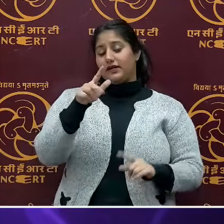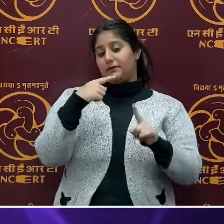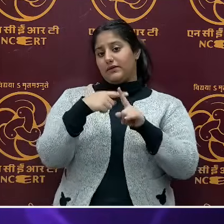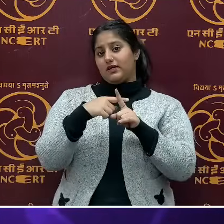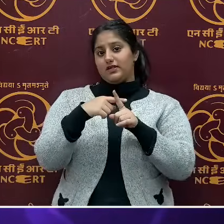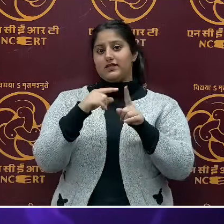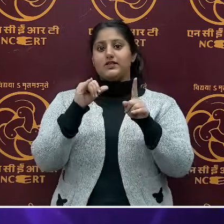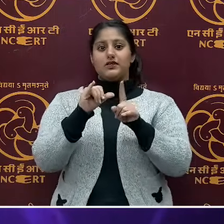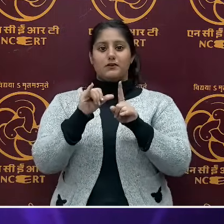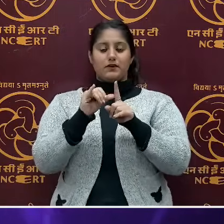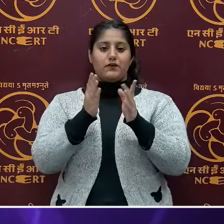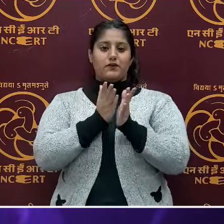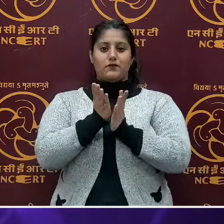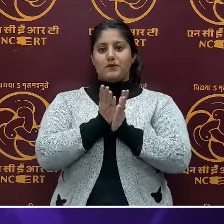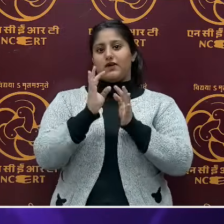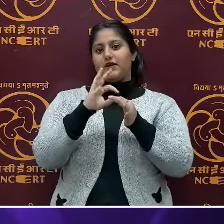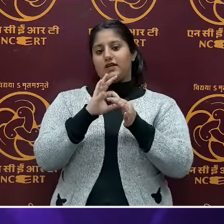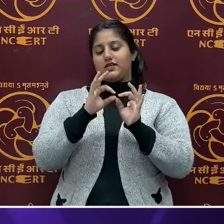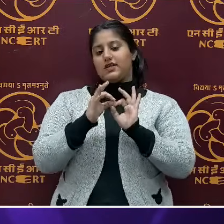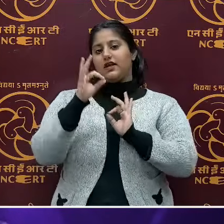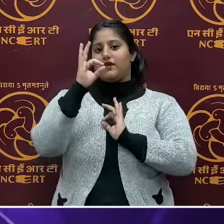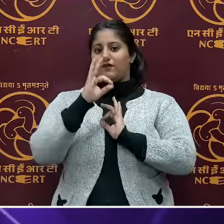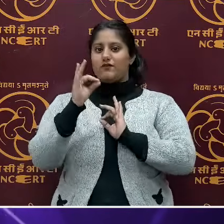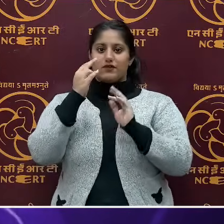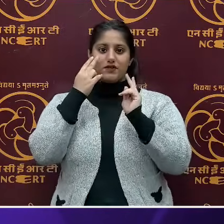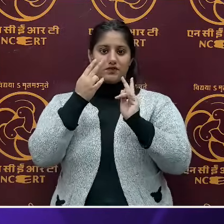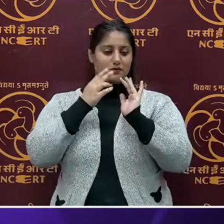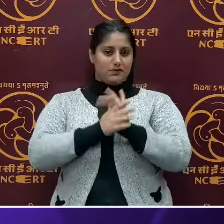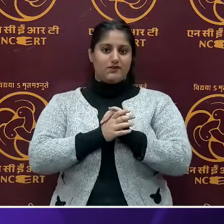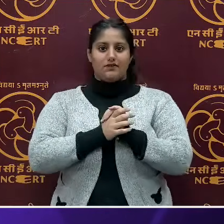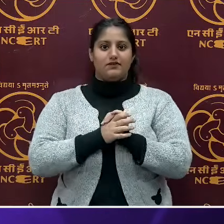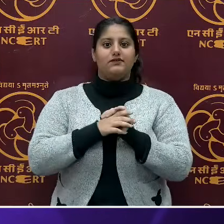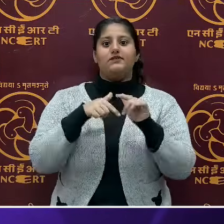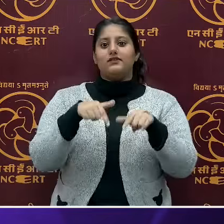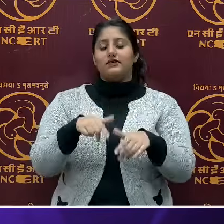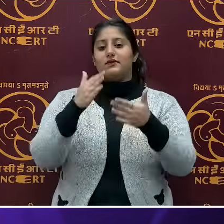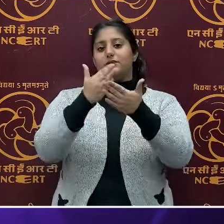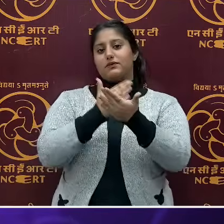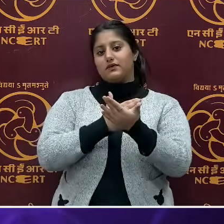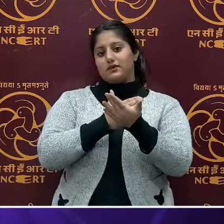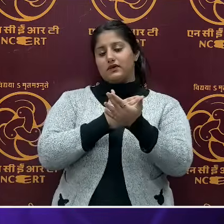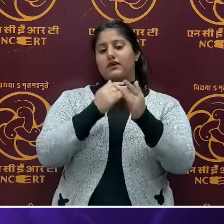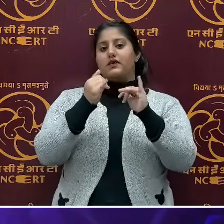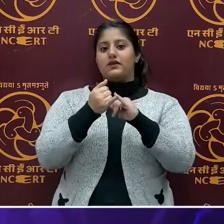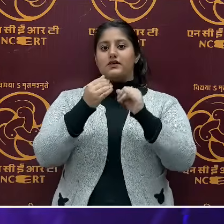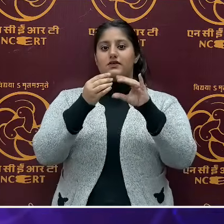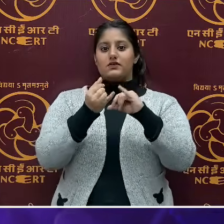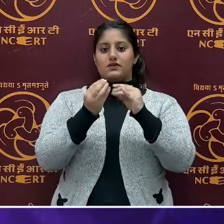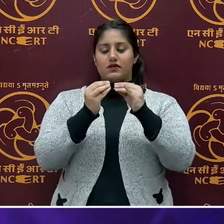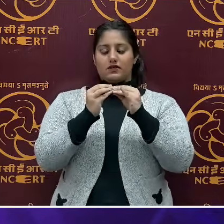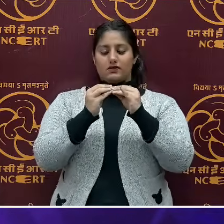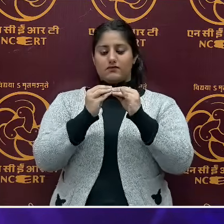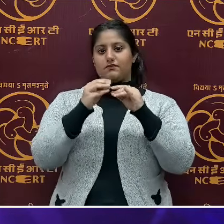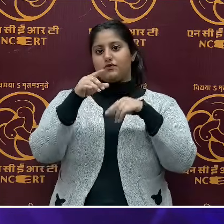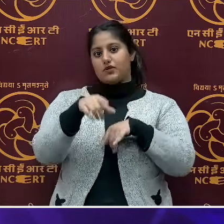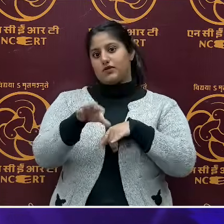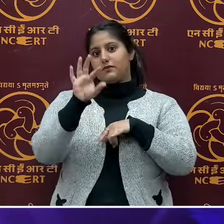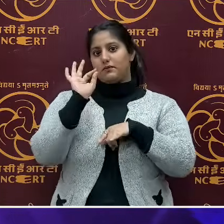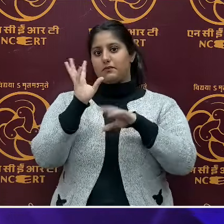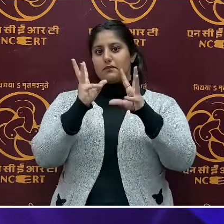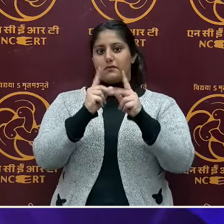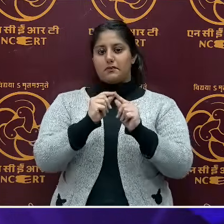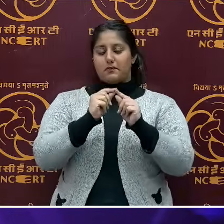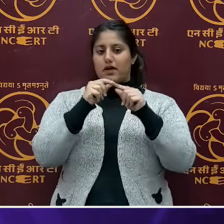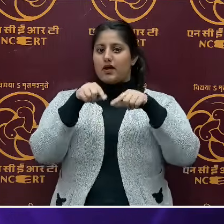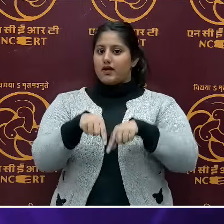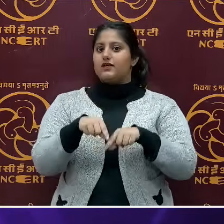and also on our YouTube handle NCERT Official. This session is meant for the students of class 8 and the subject that we are